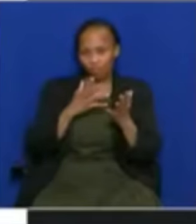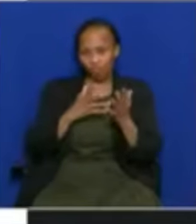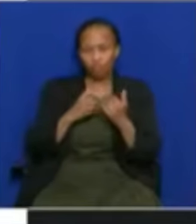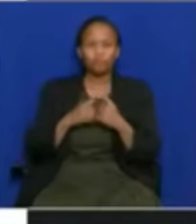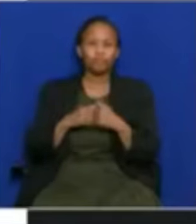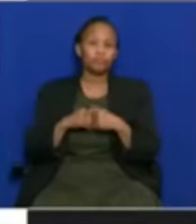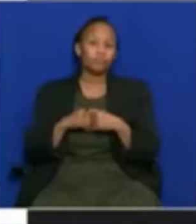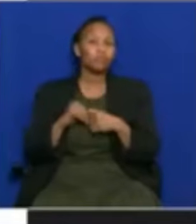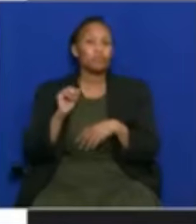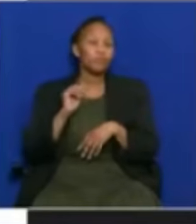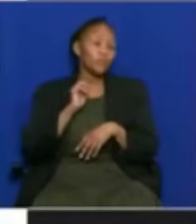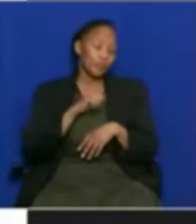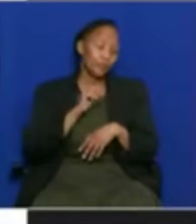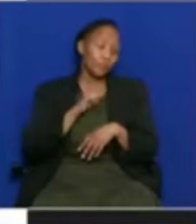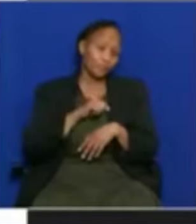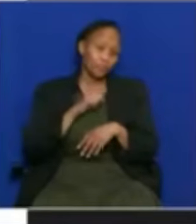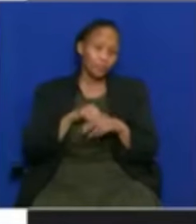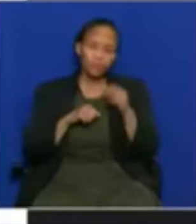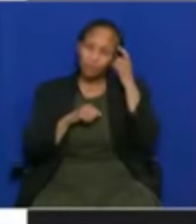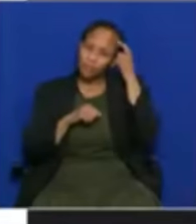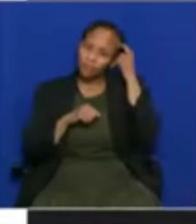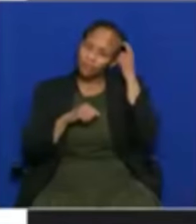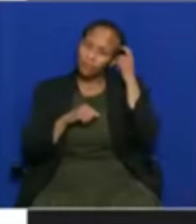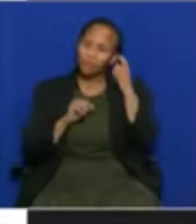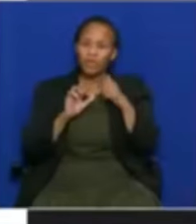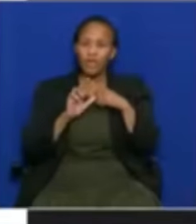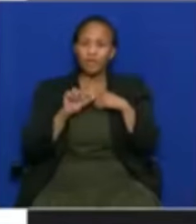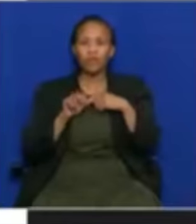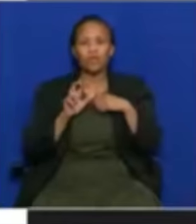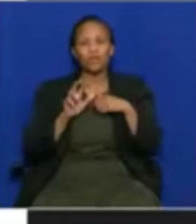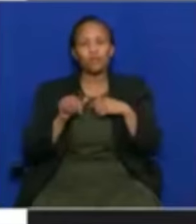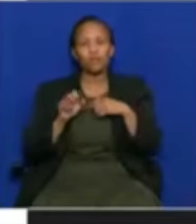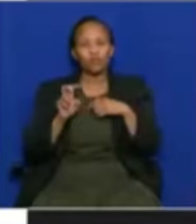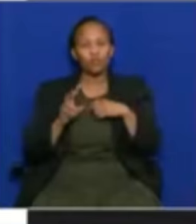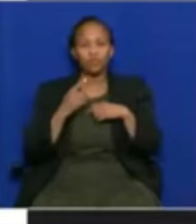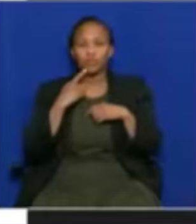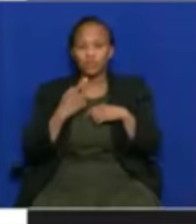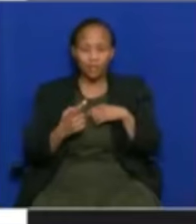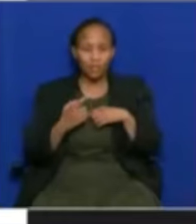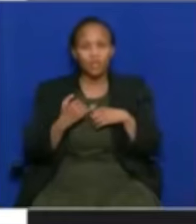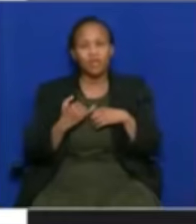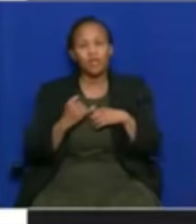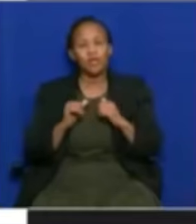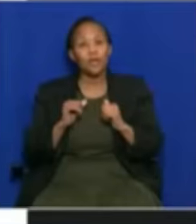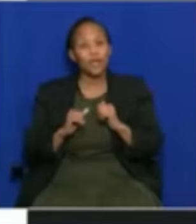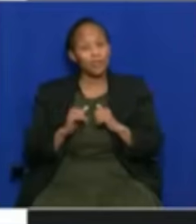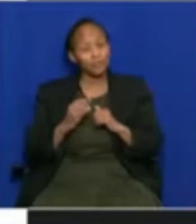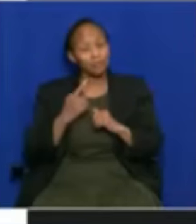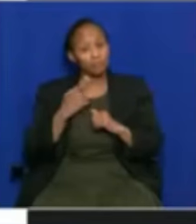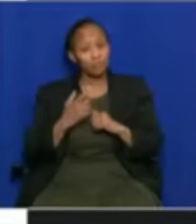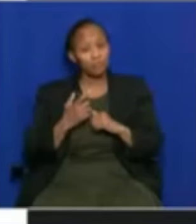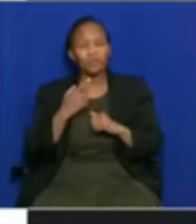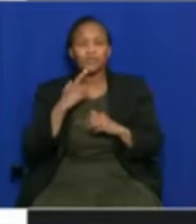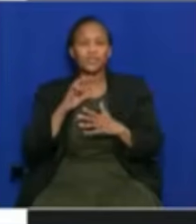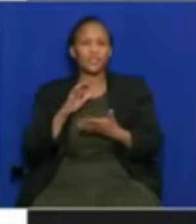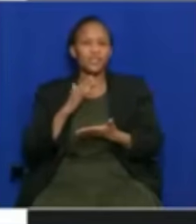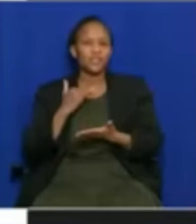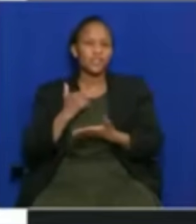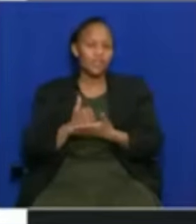such. At 8.8.2, you say, acting in concert, they certified and made representations about some